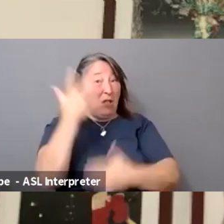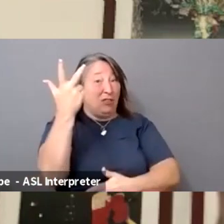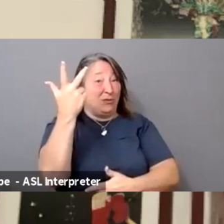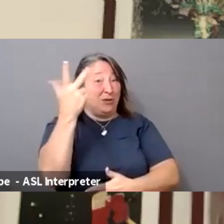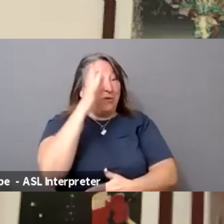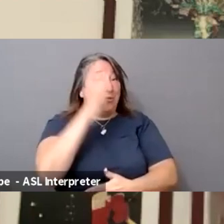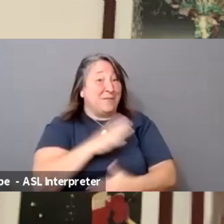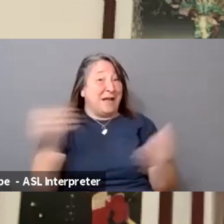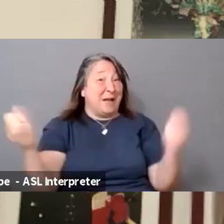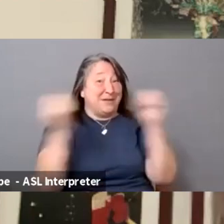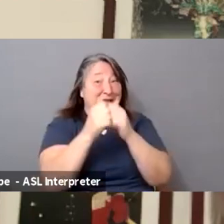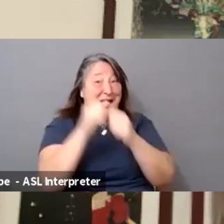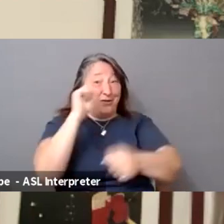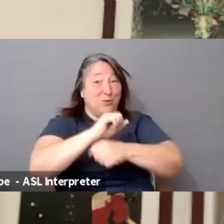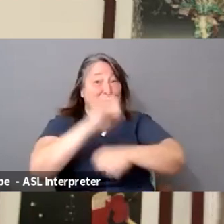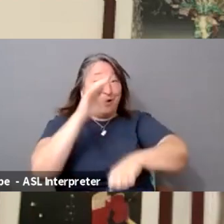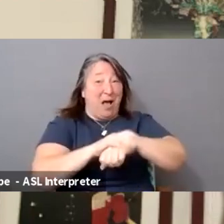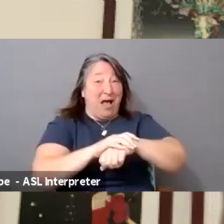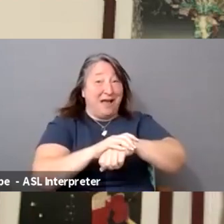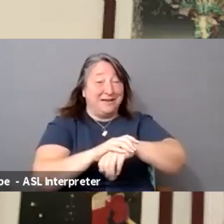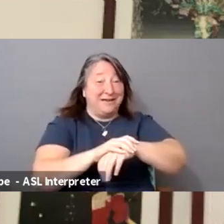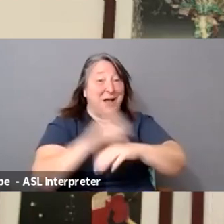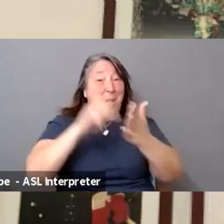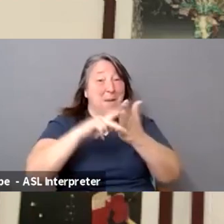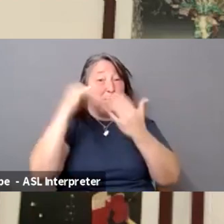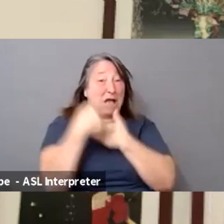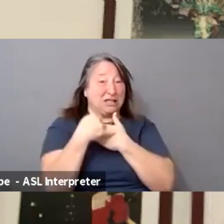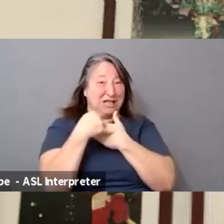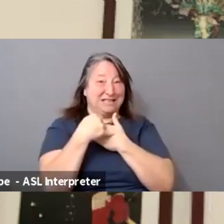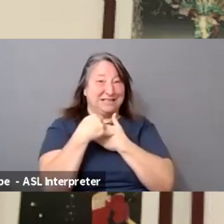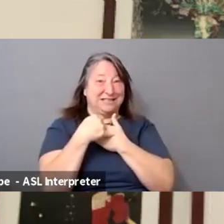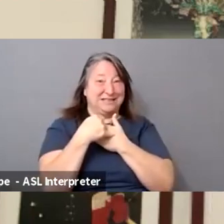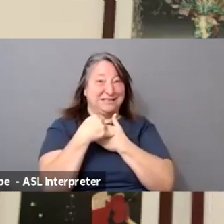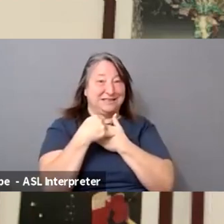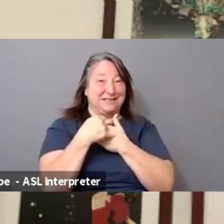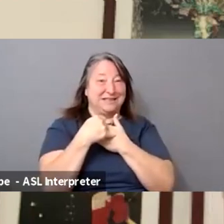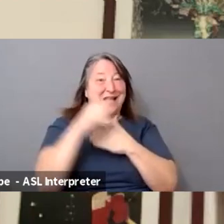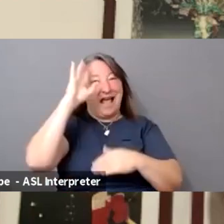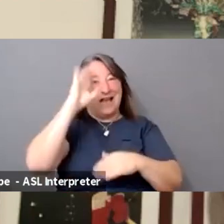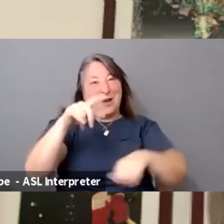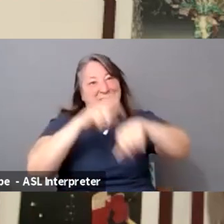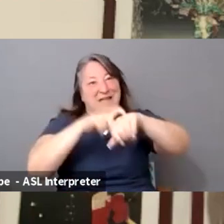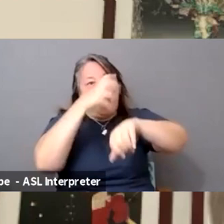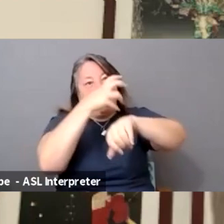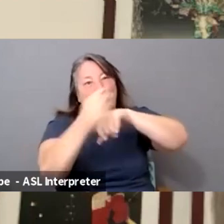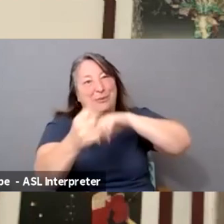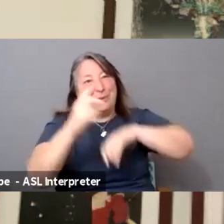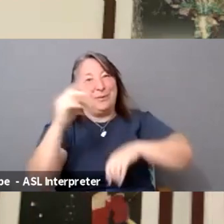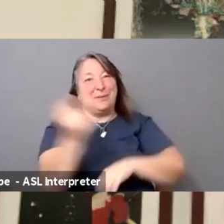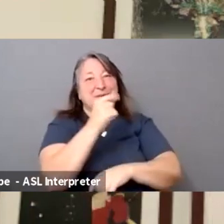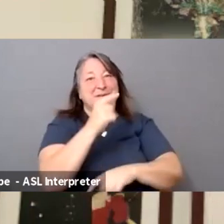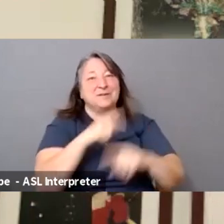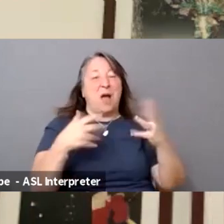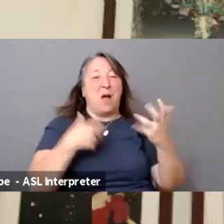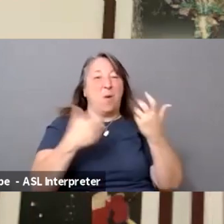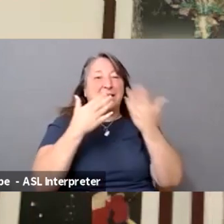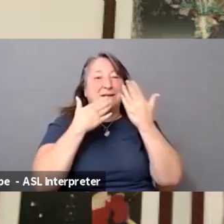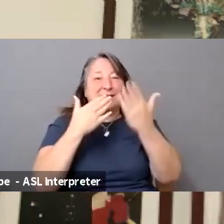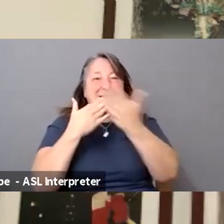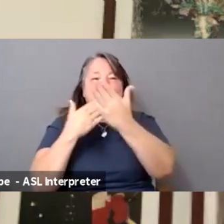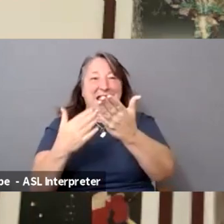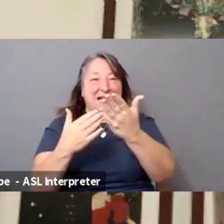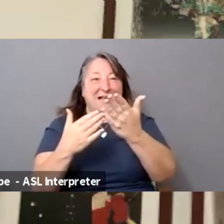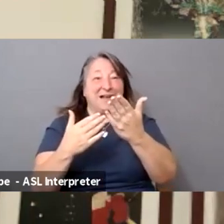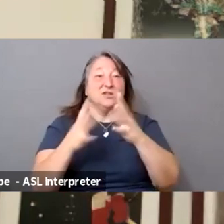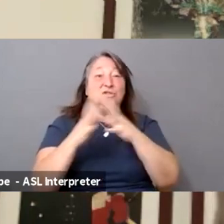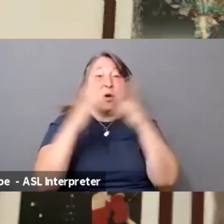coming together to work on a project. I know that we are out of time, so I just want to thank so much, first